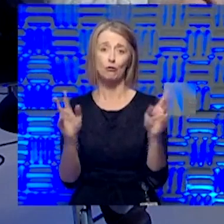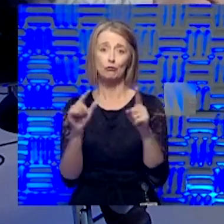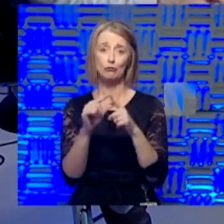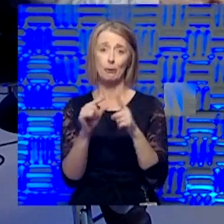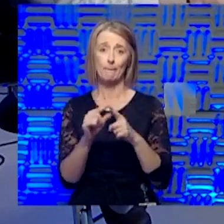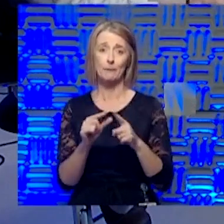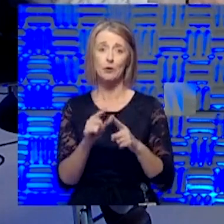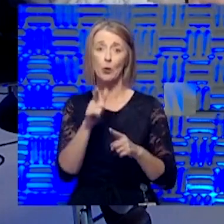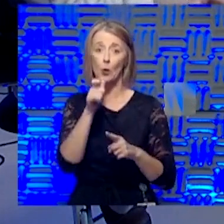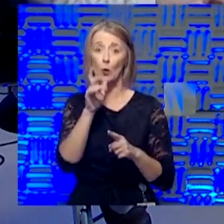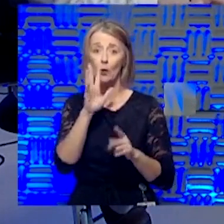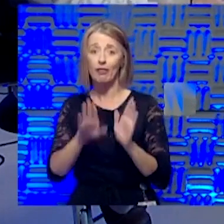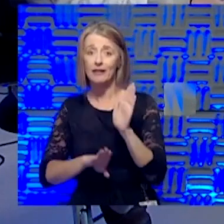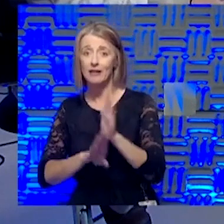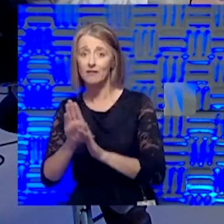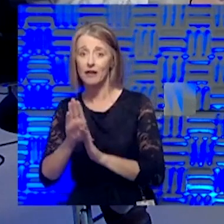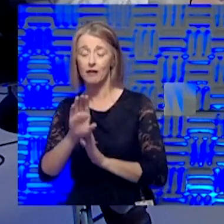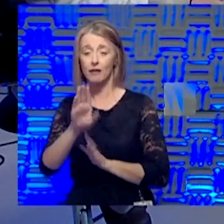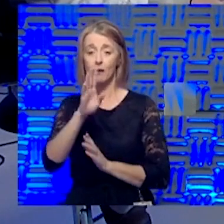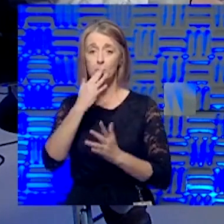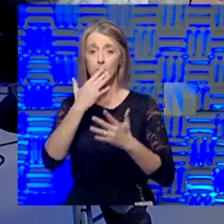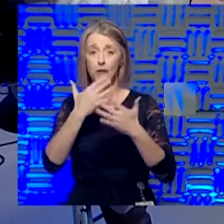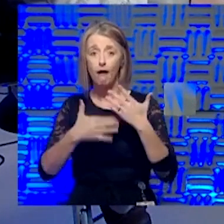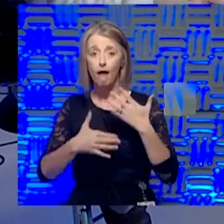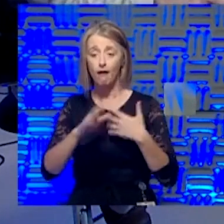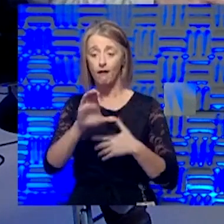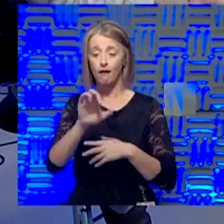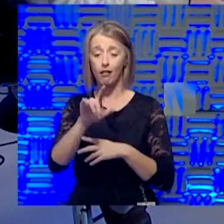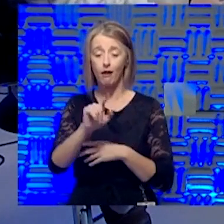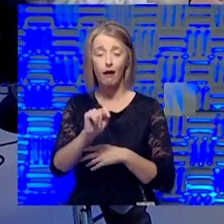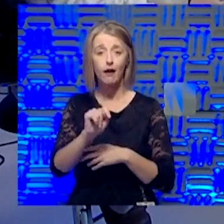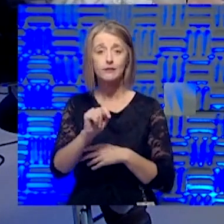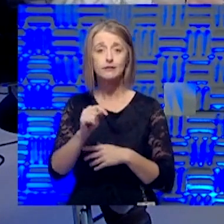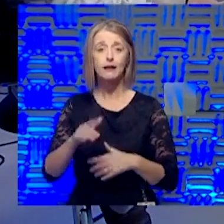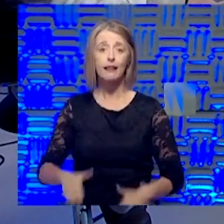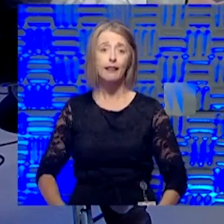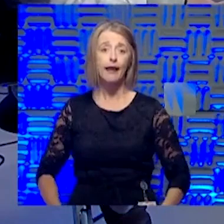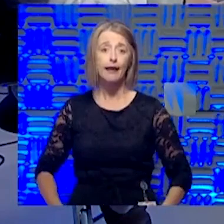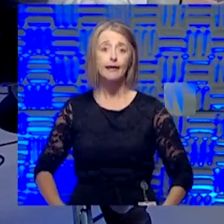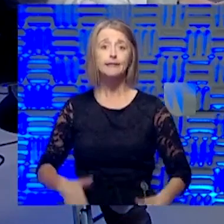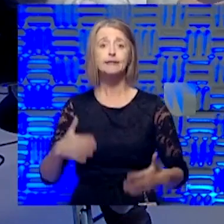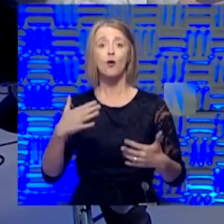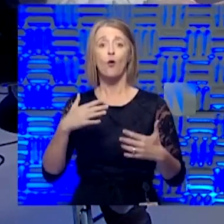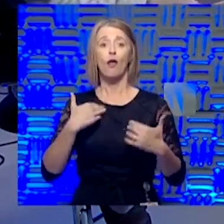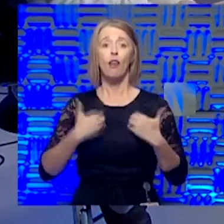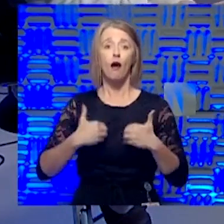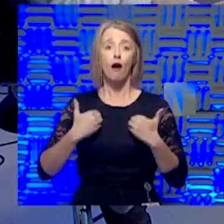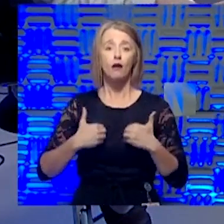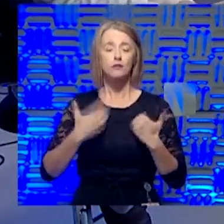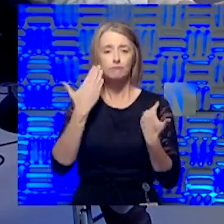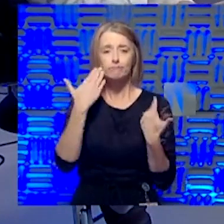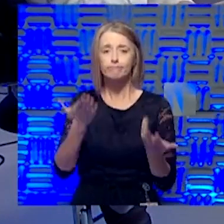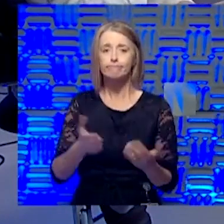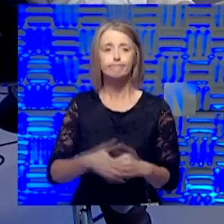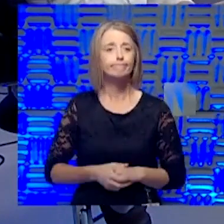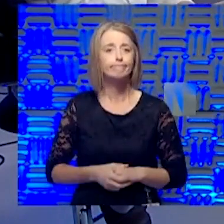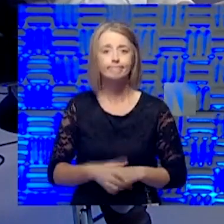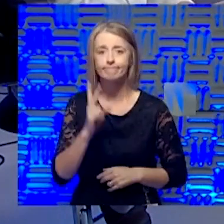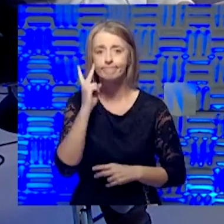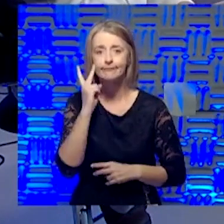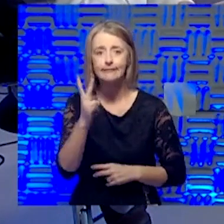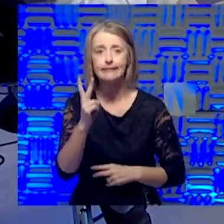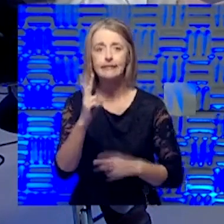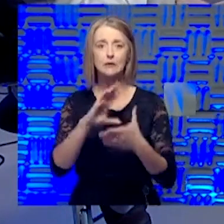who will develop the blood clots 3 weeks later, the blood clots in your legs or your lungs. Because we've known and we've all seen those stories on the